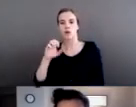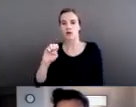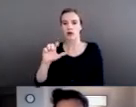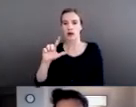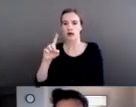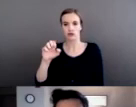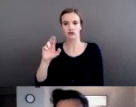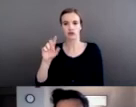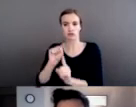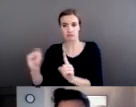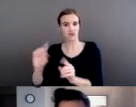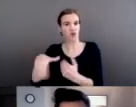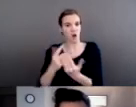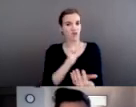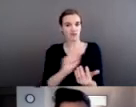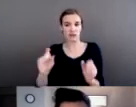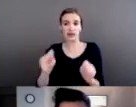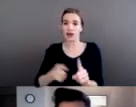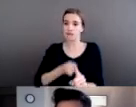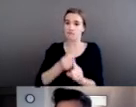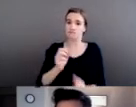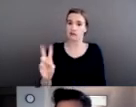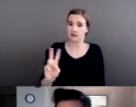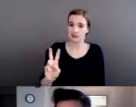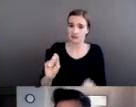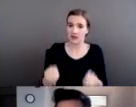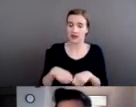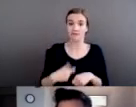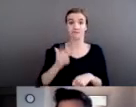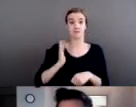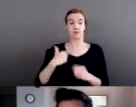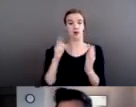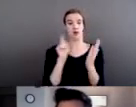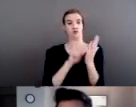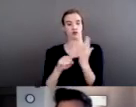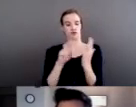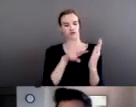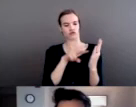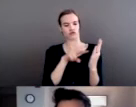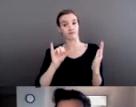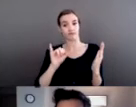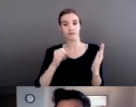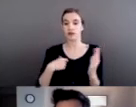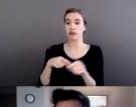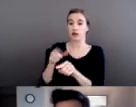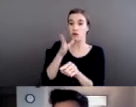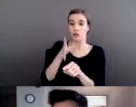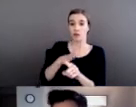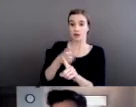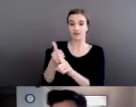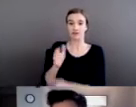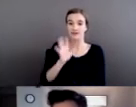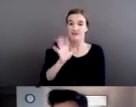read some research that they had done some interviews and found that there was women in their 50s and